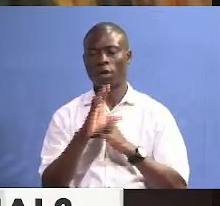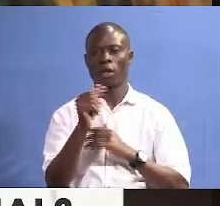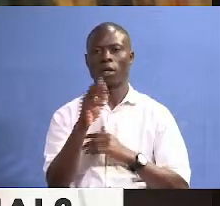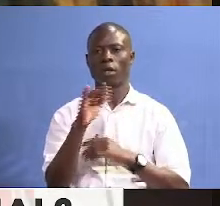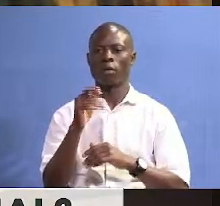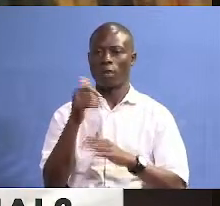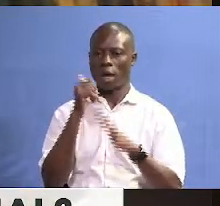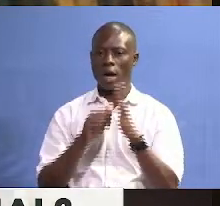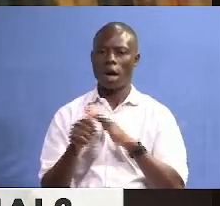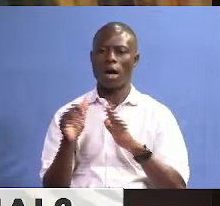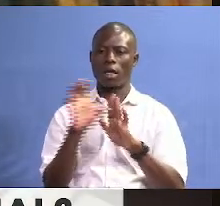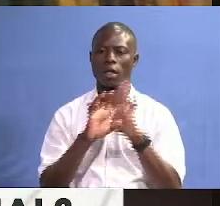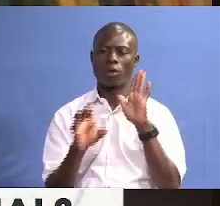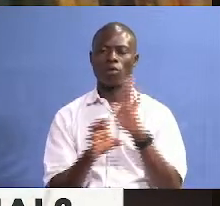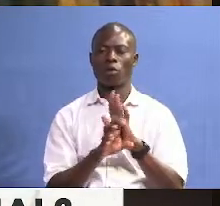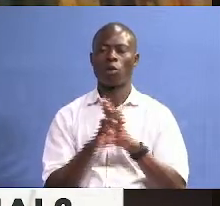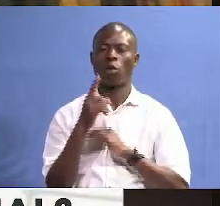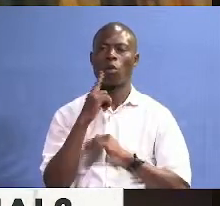Article